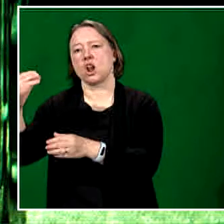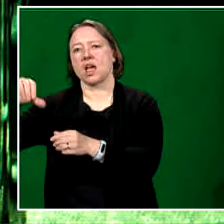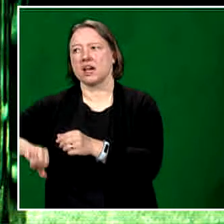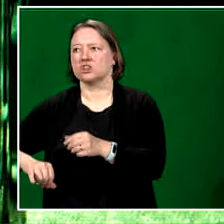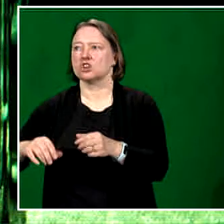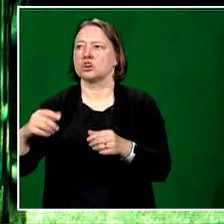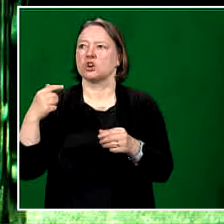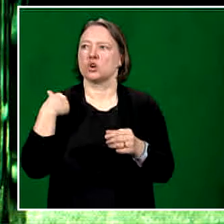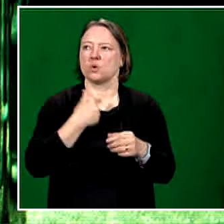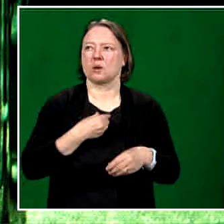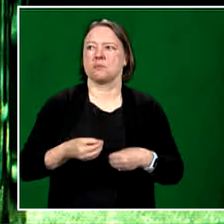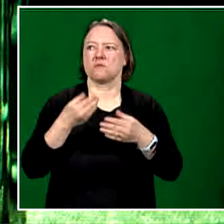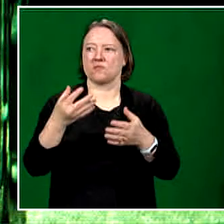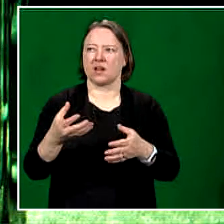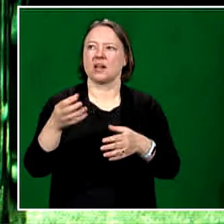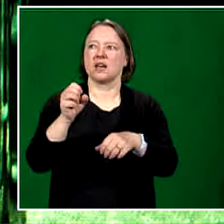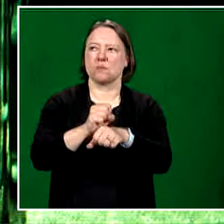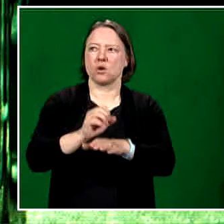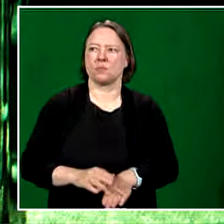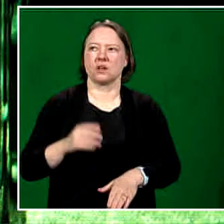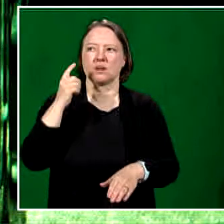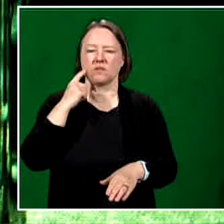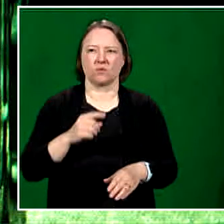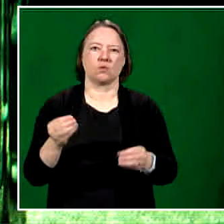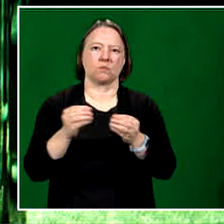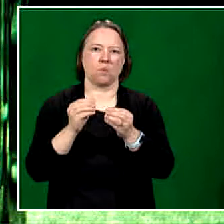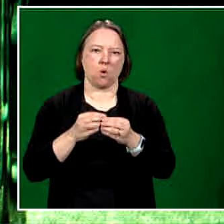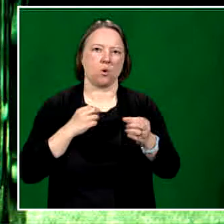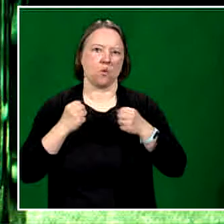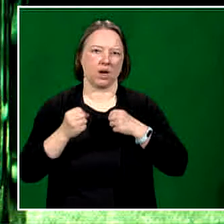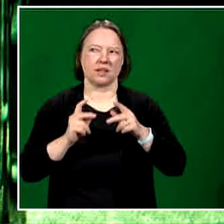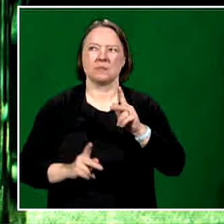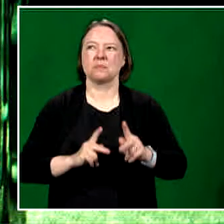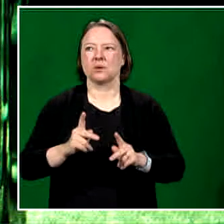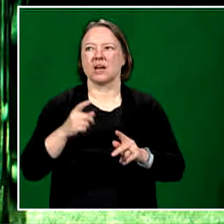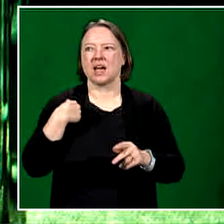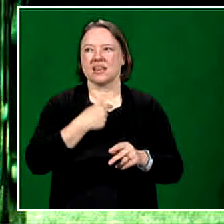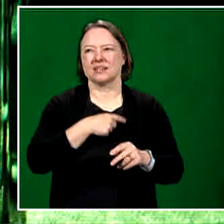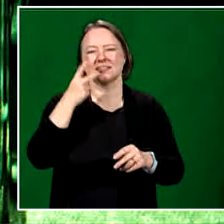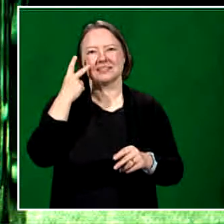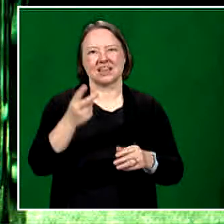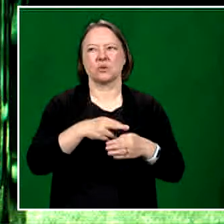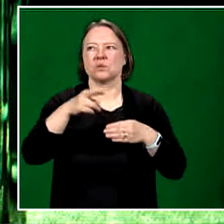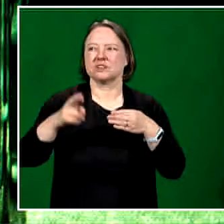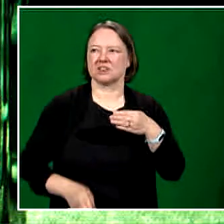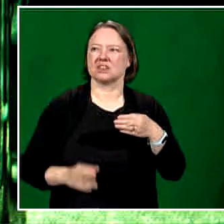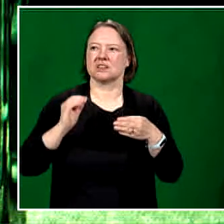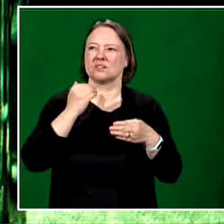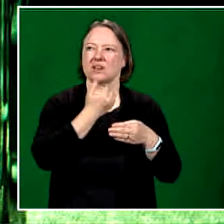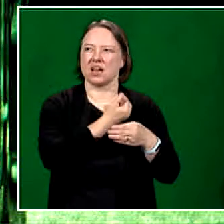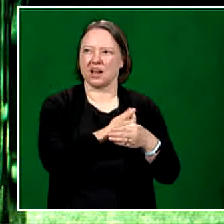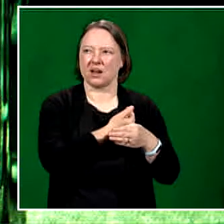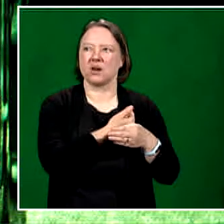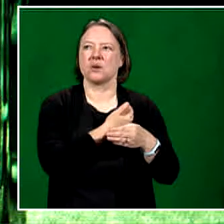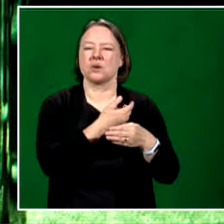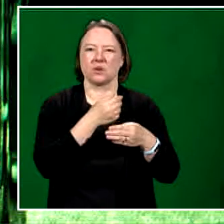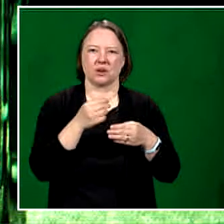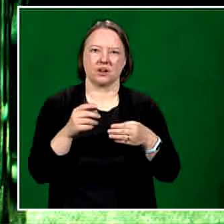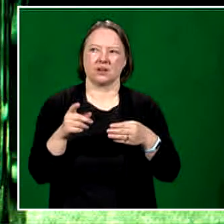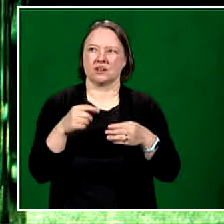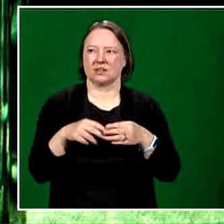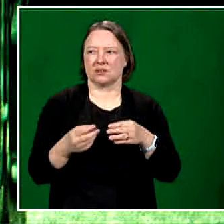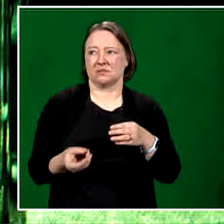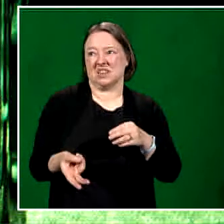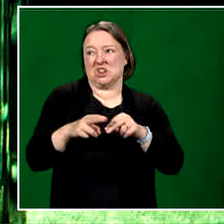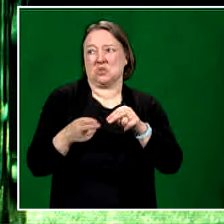5 runners in the beginning and many more when we scale up. Based on the results from our prototype, our fertilizer will increase crop yield by